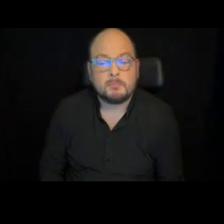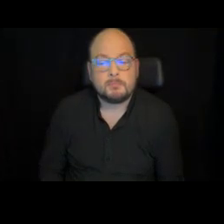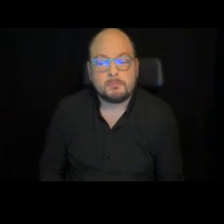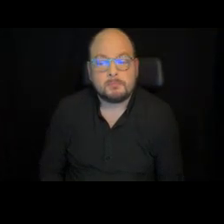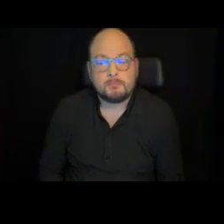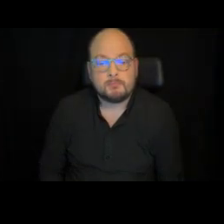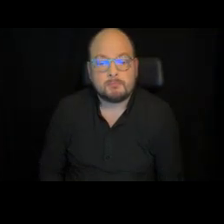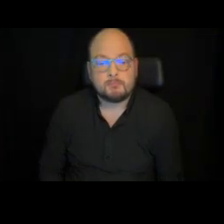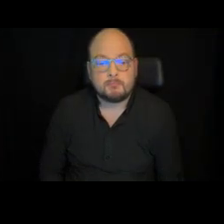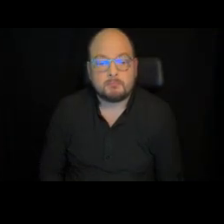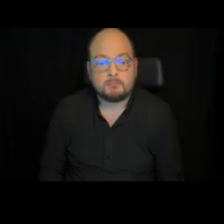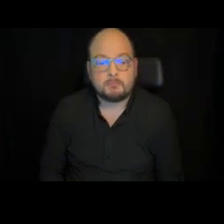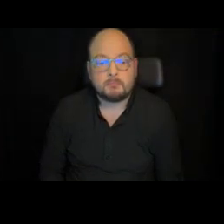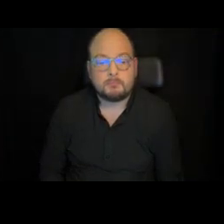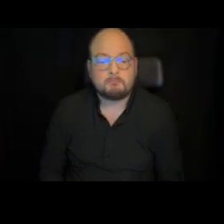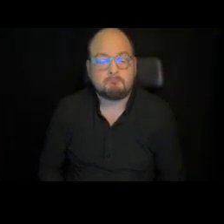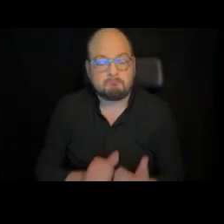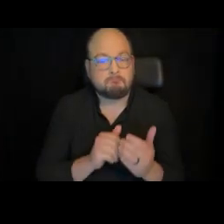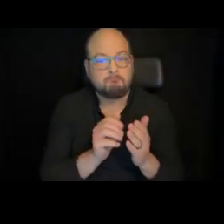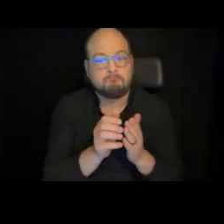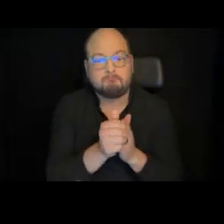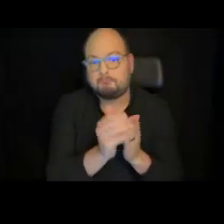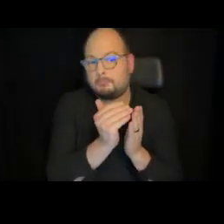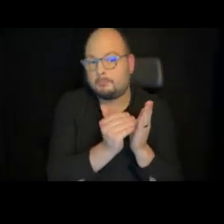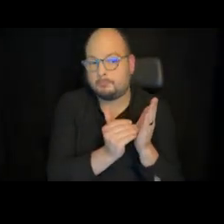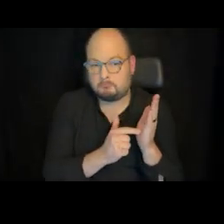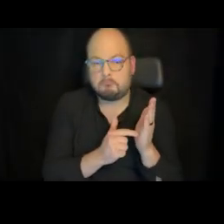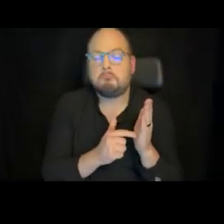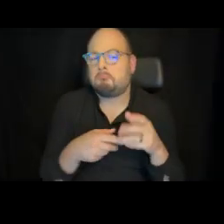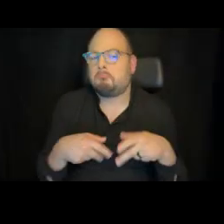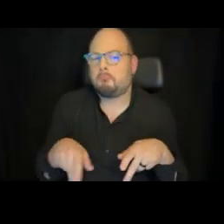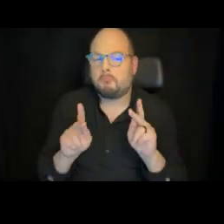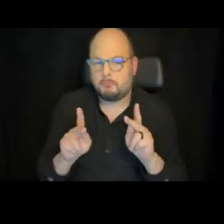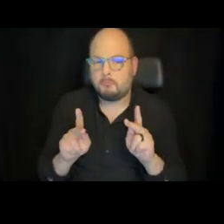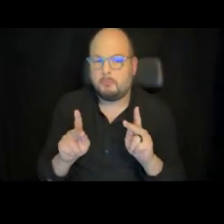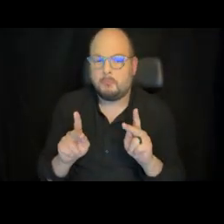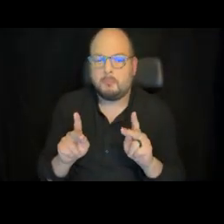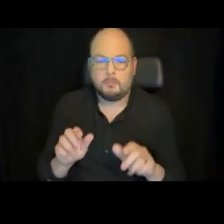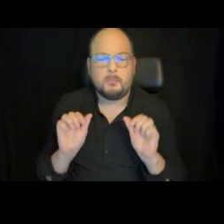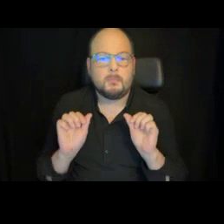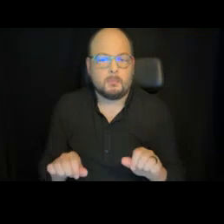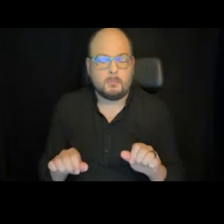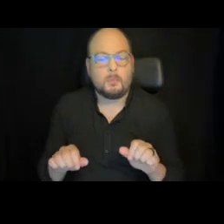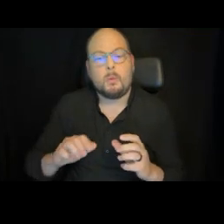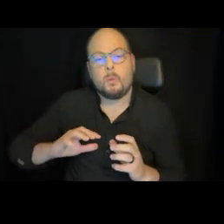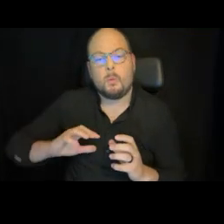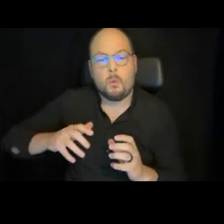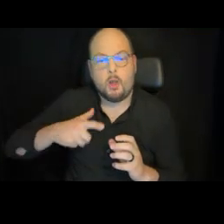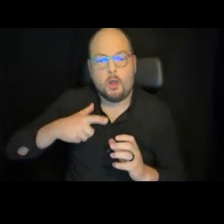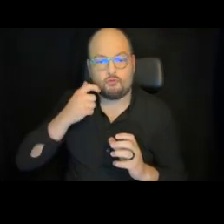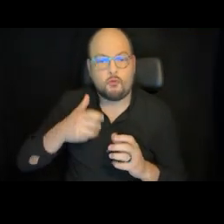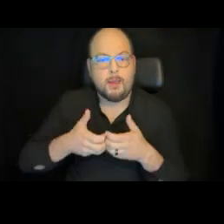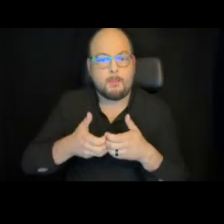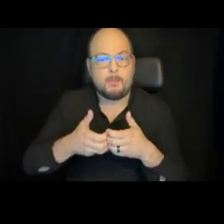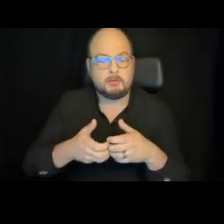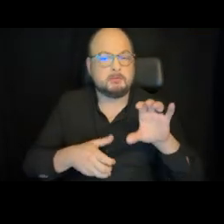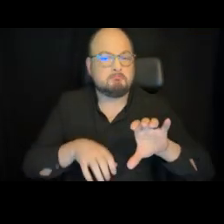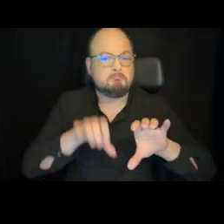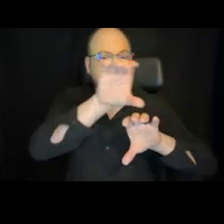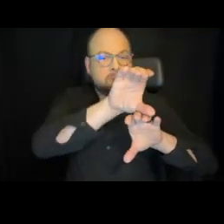The guidelines permit the installation of stacked washers and dryers, and it